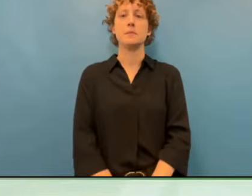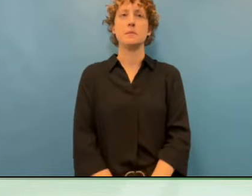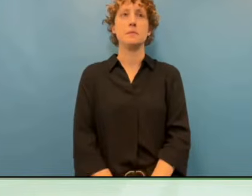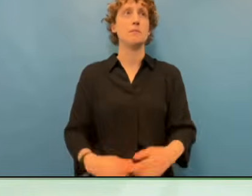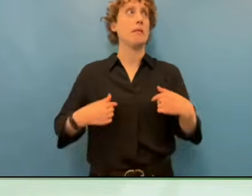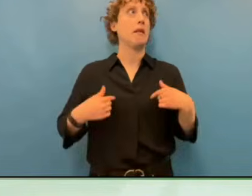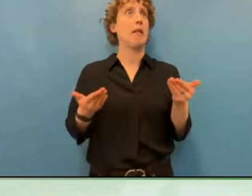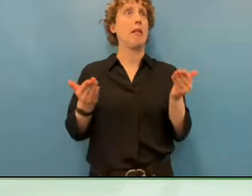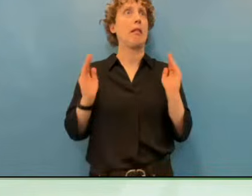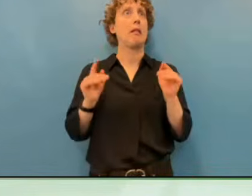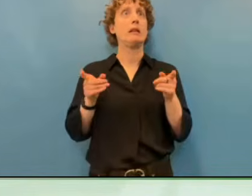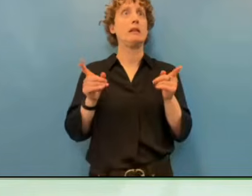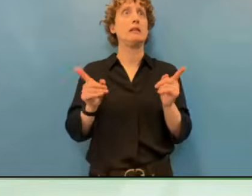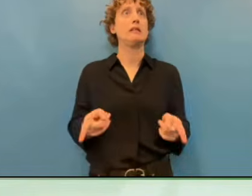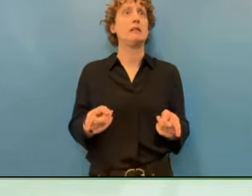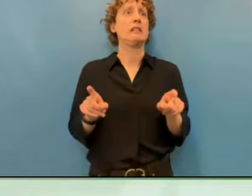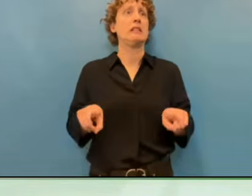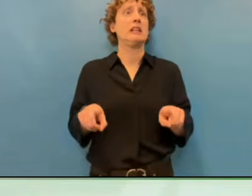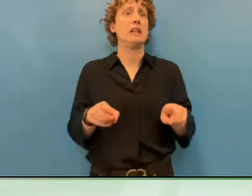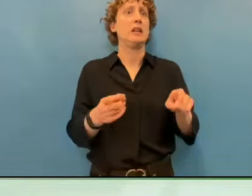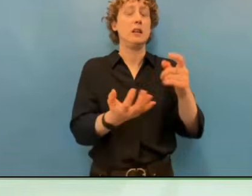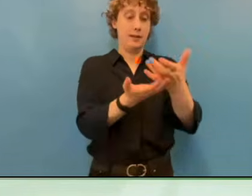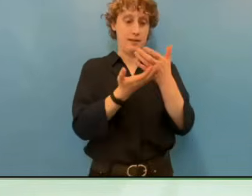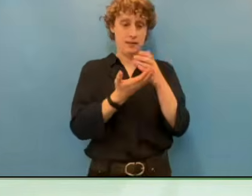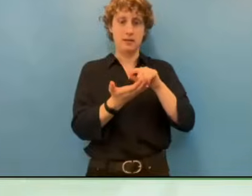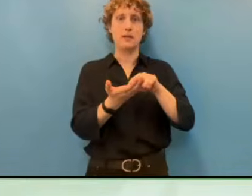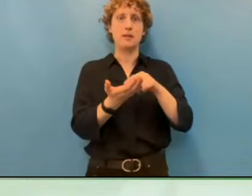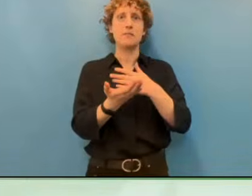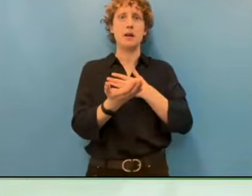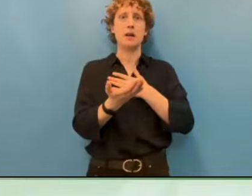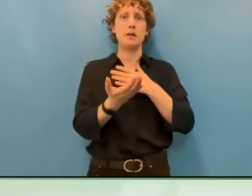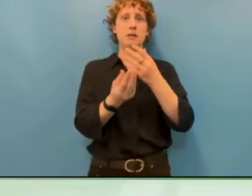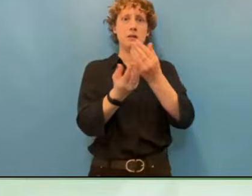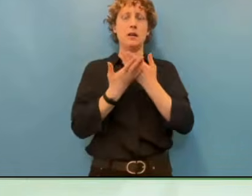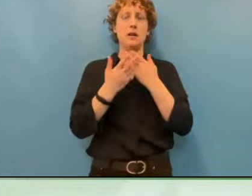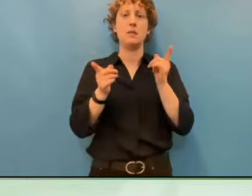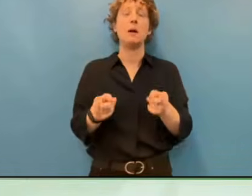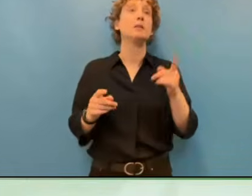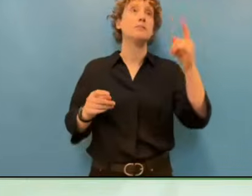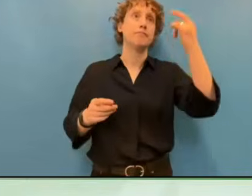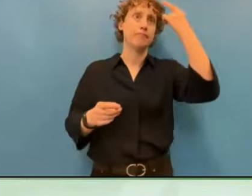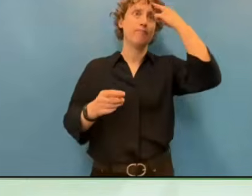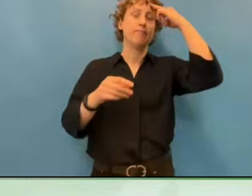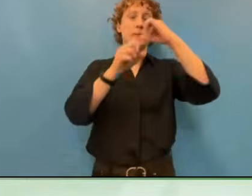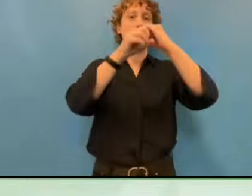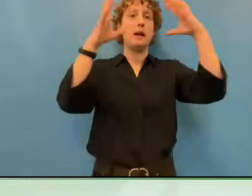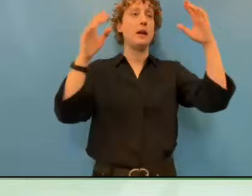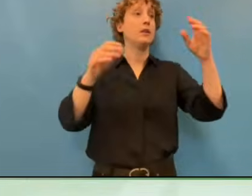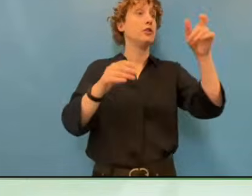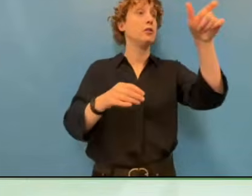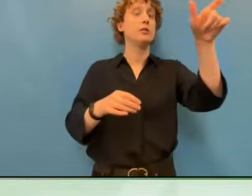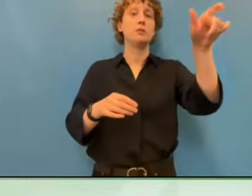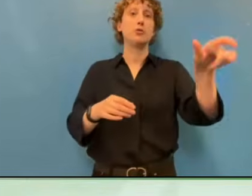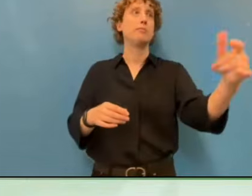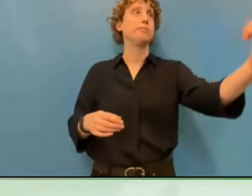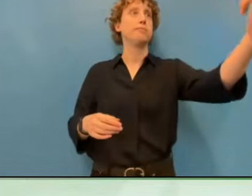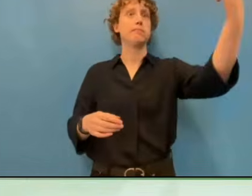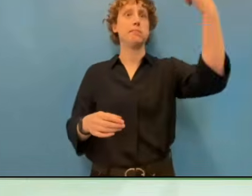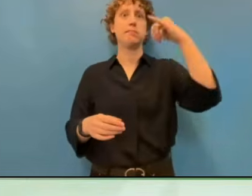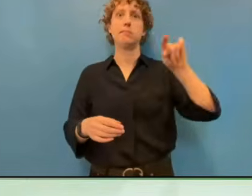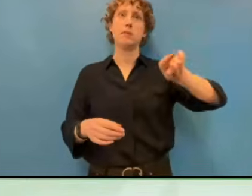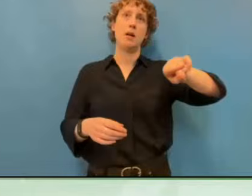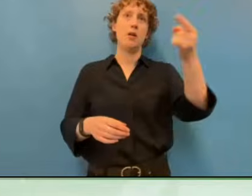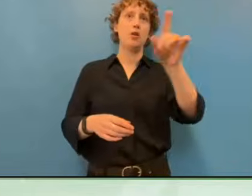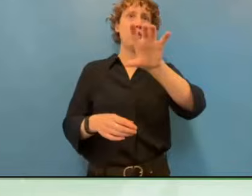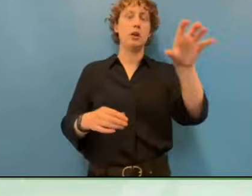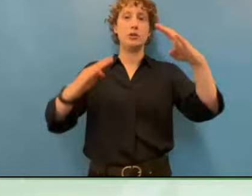people who come from abroad or people without housing. You really need to find the right people so that they